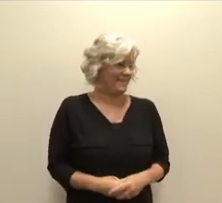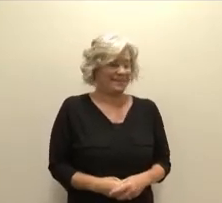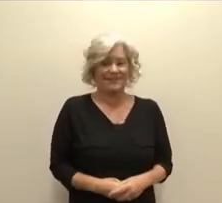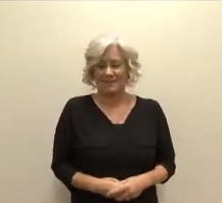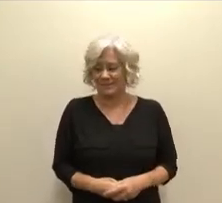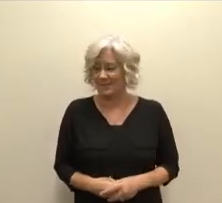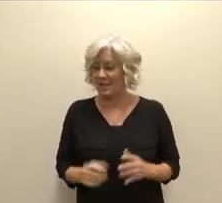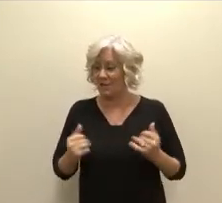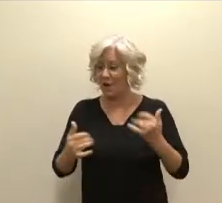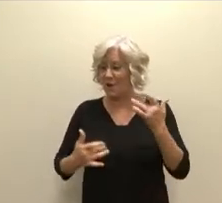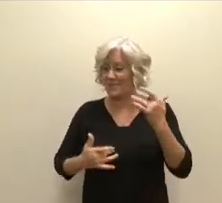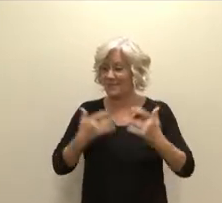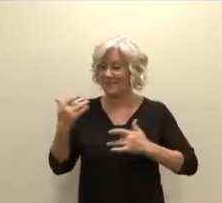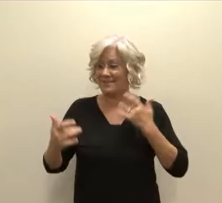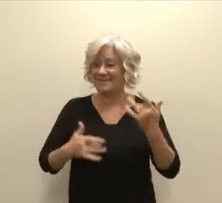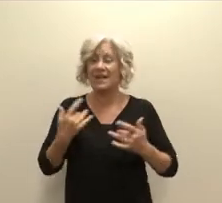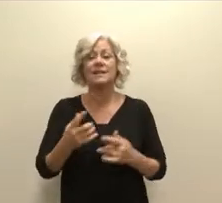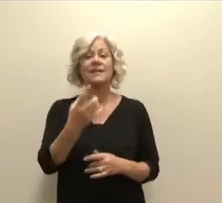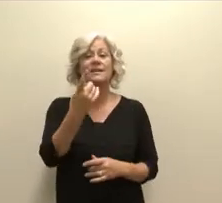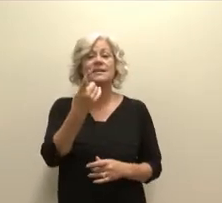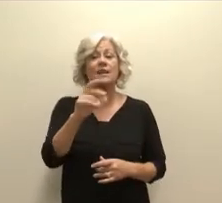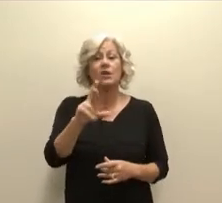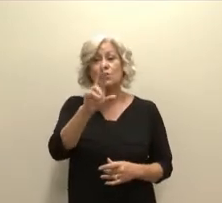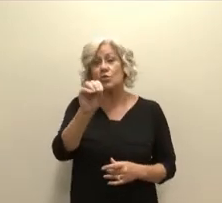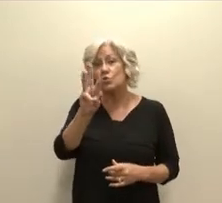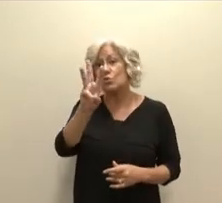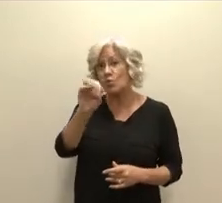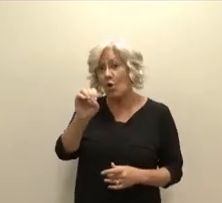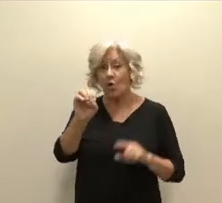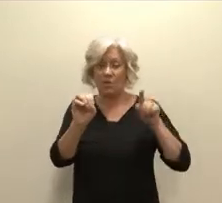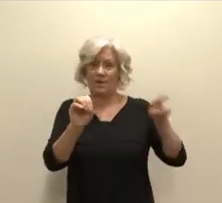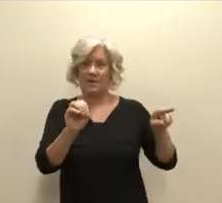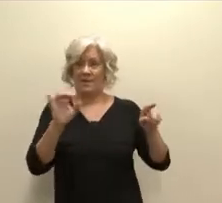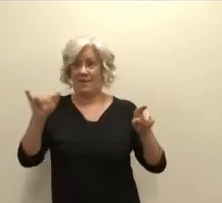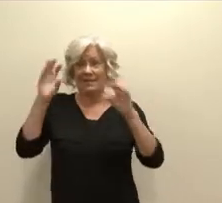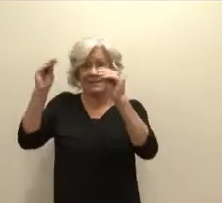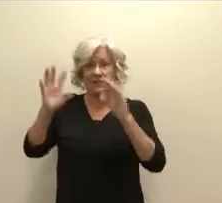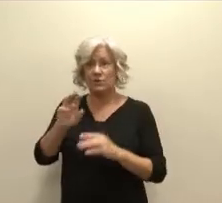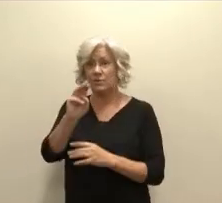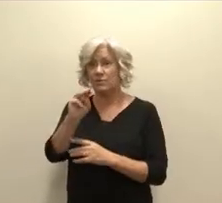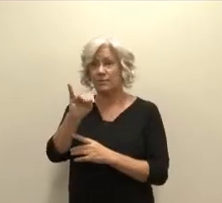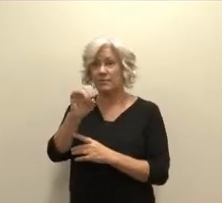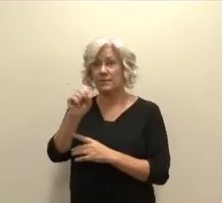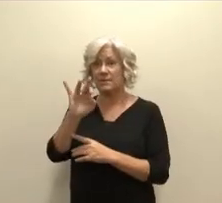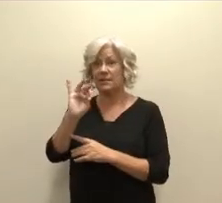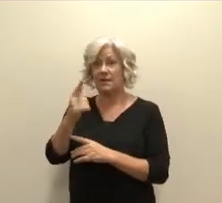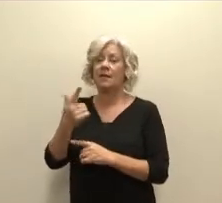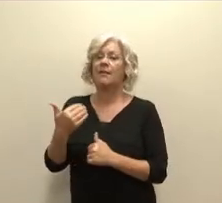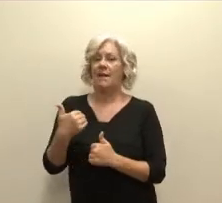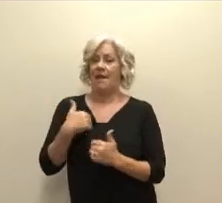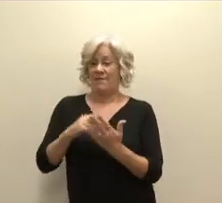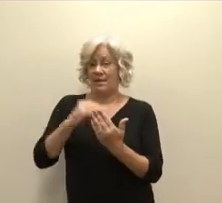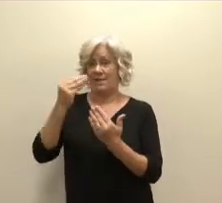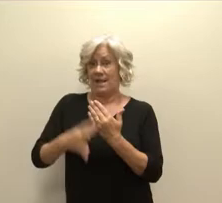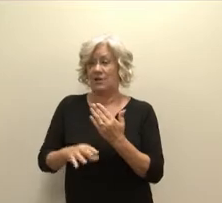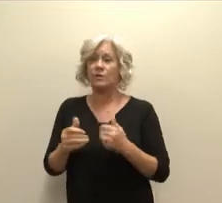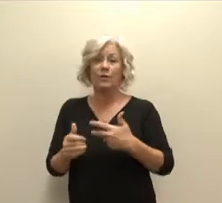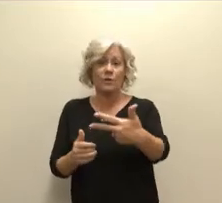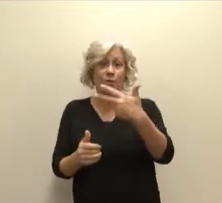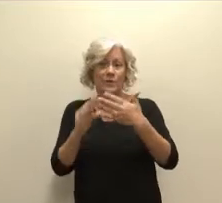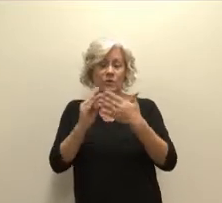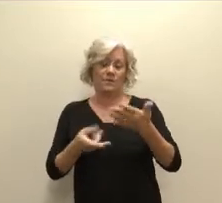And I'm excited to note for Dr. Rowe that Ms. Young and the students have an autographed copy of the calendar that they